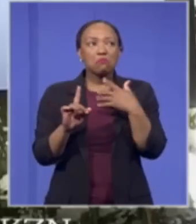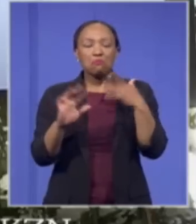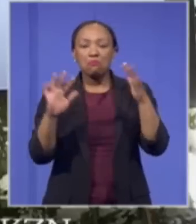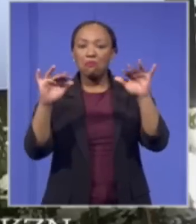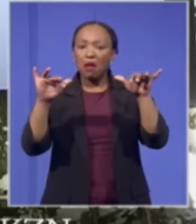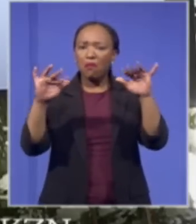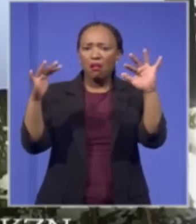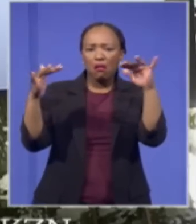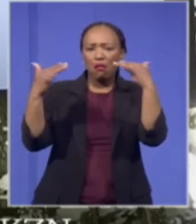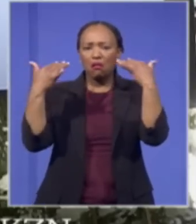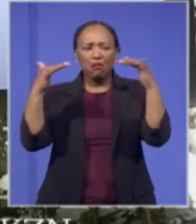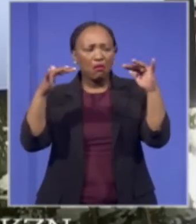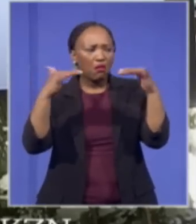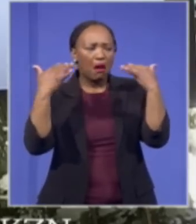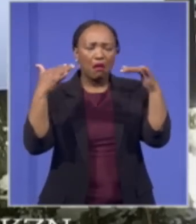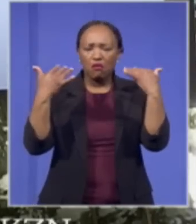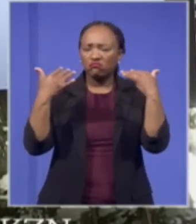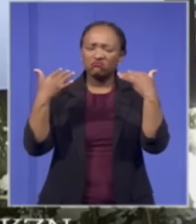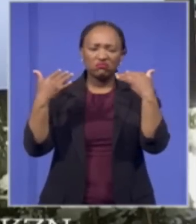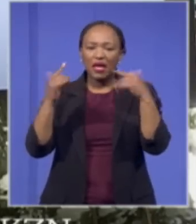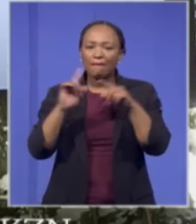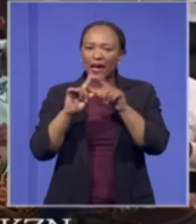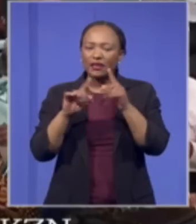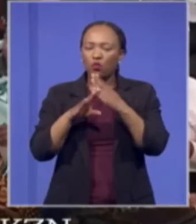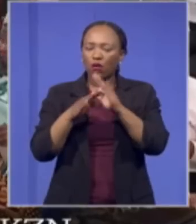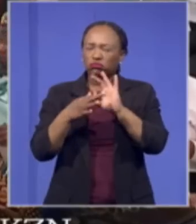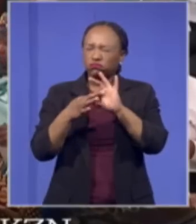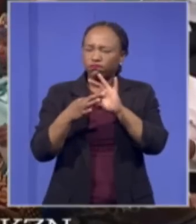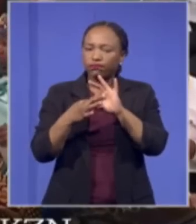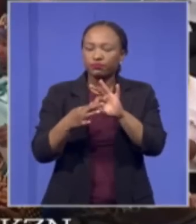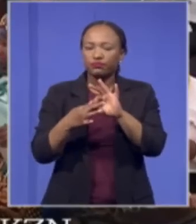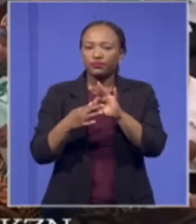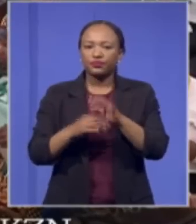sehlohonga empa o ne a itelletse mosebetsi wa hae.